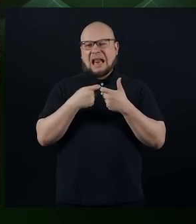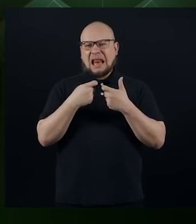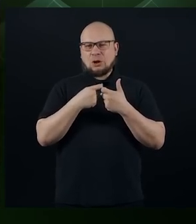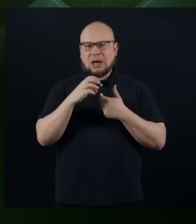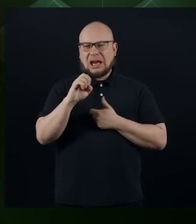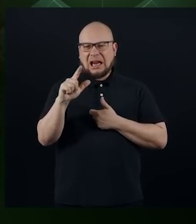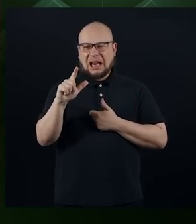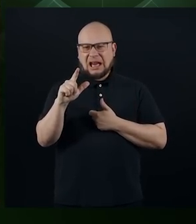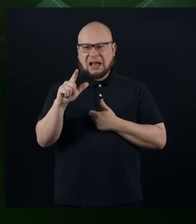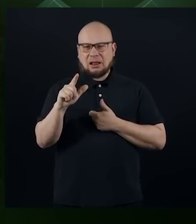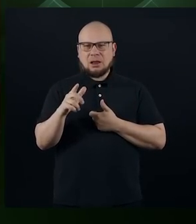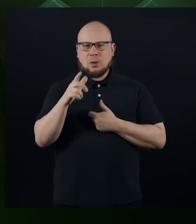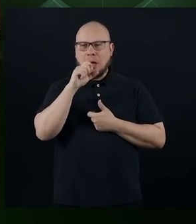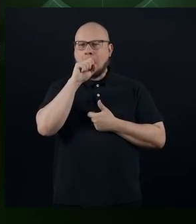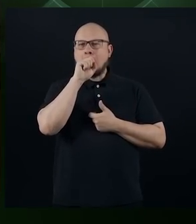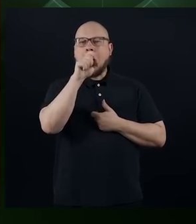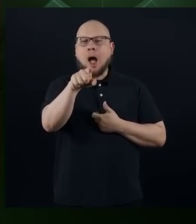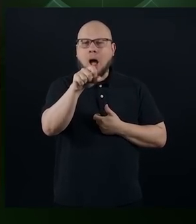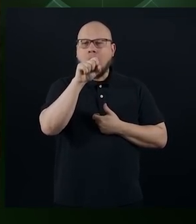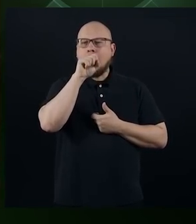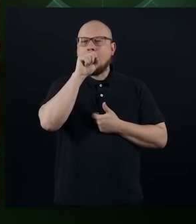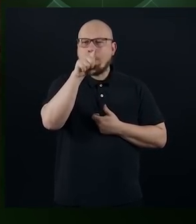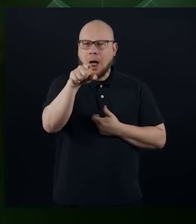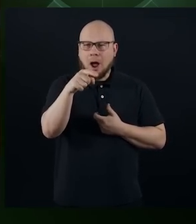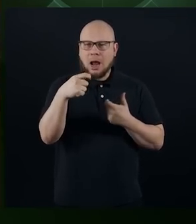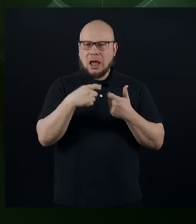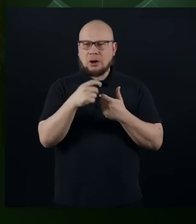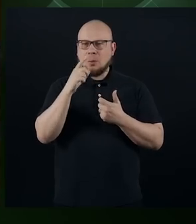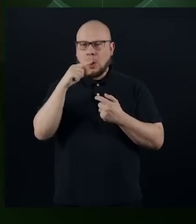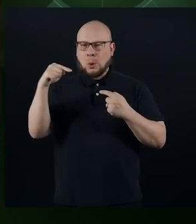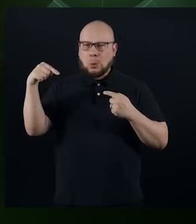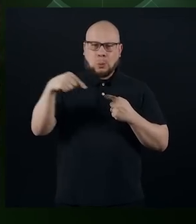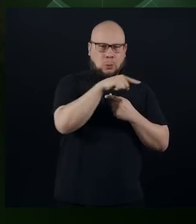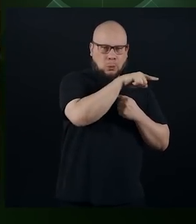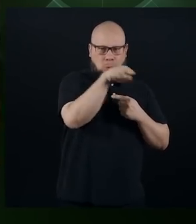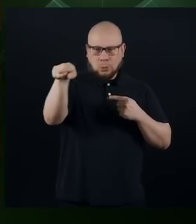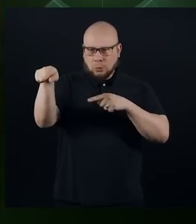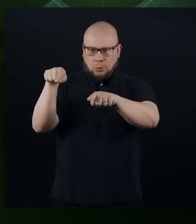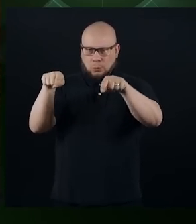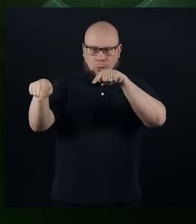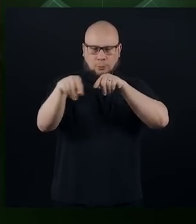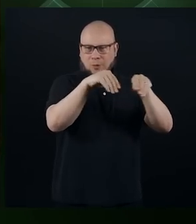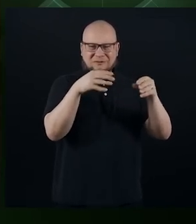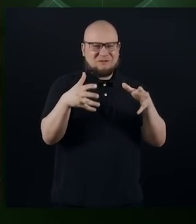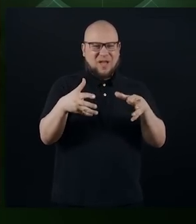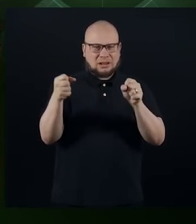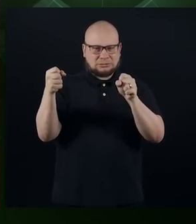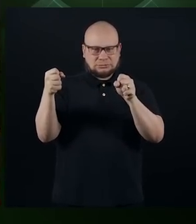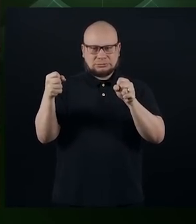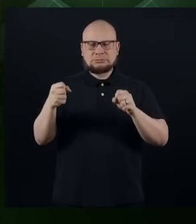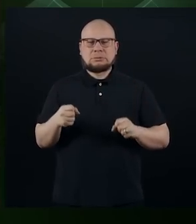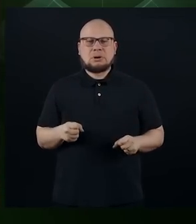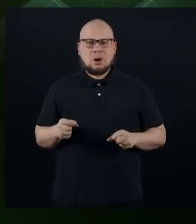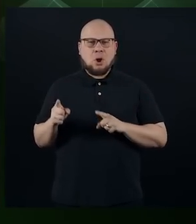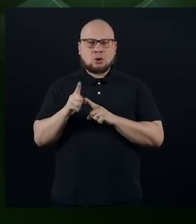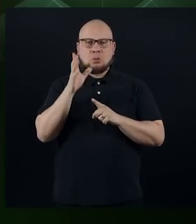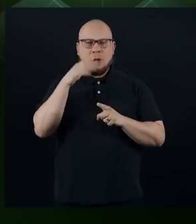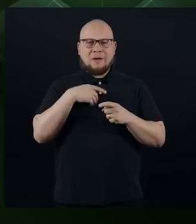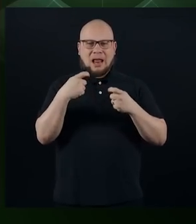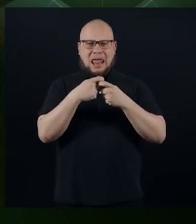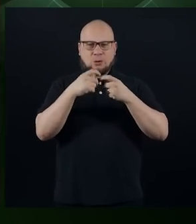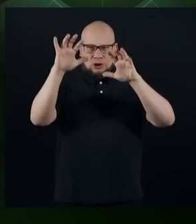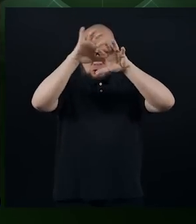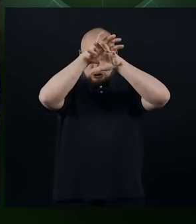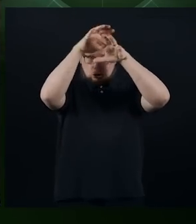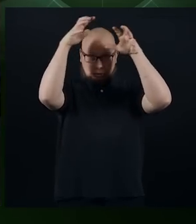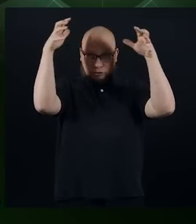This ocean crawler will fire electric-based attacks at you. It will dash around lightning fast. It can also, though, cast an electric